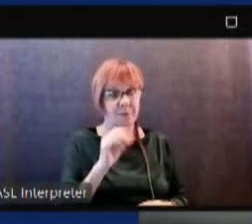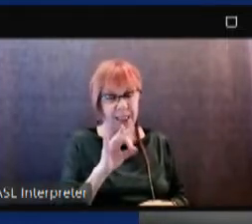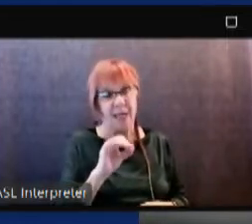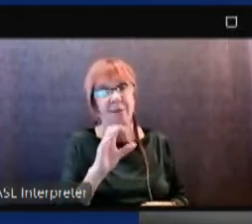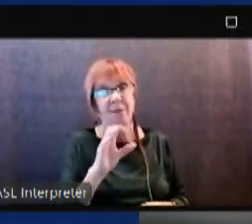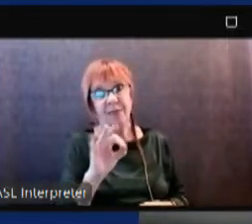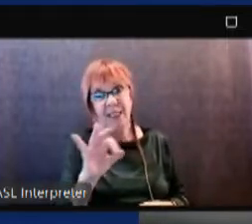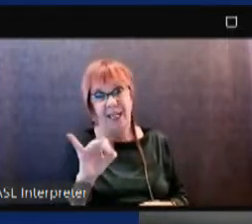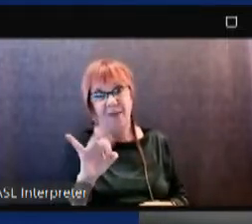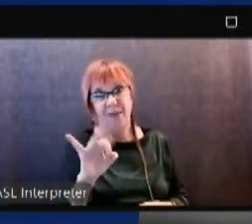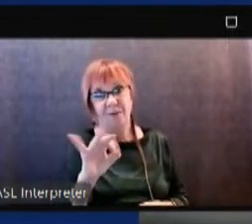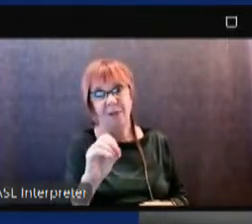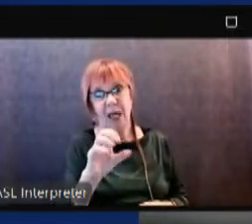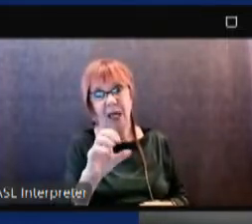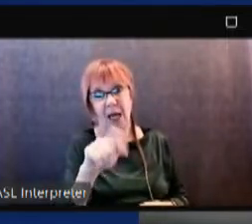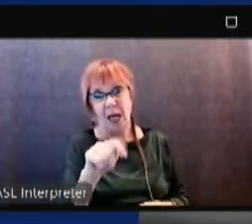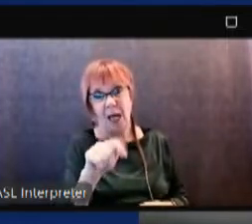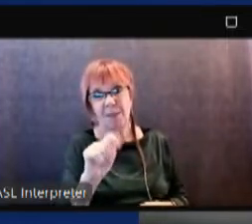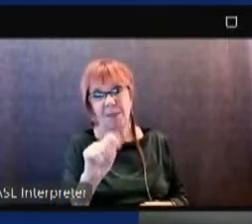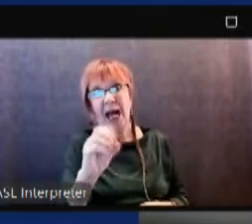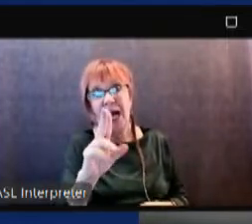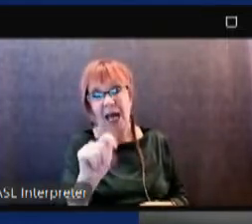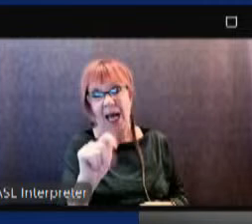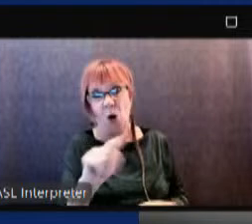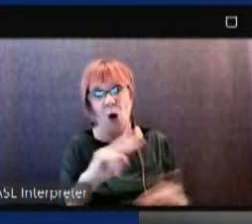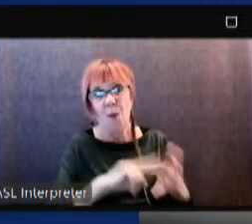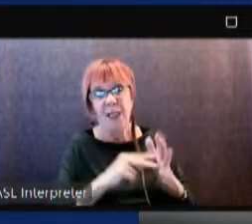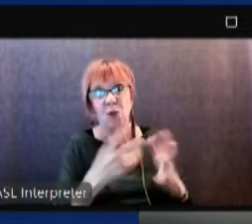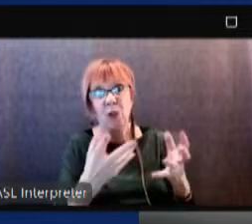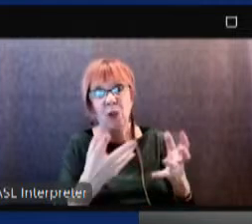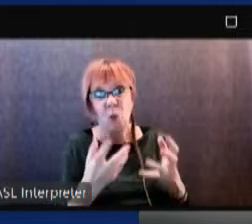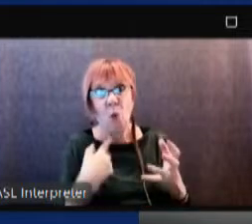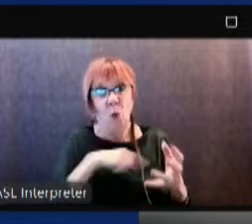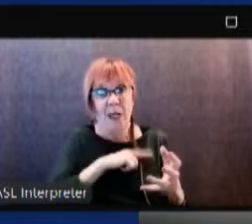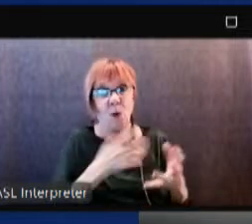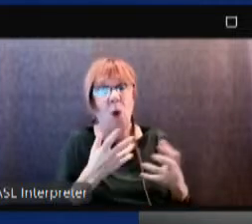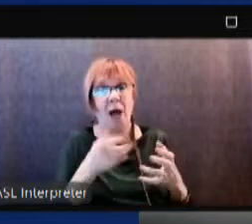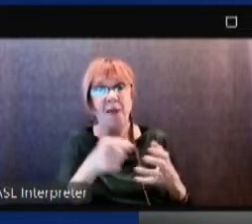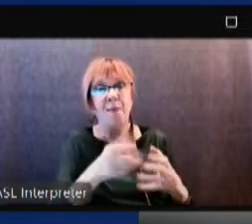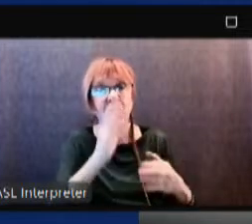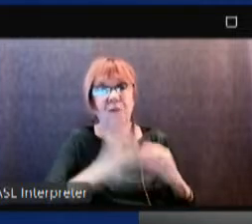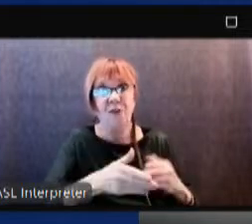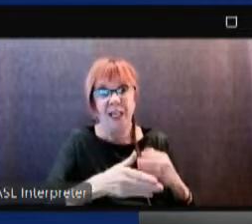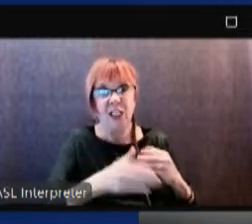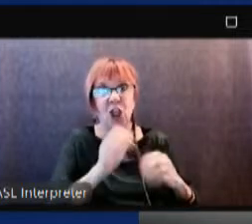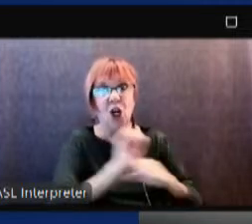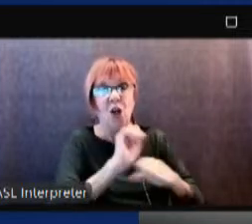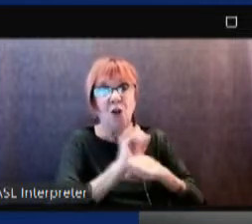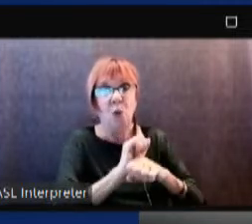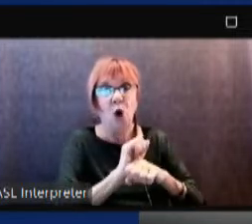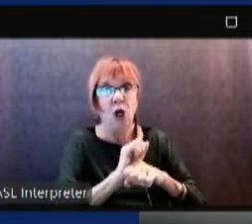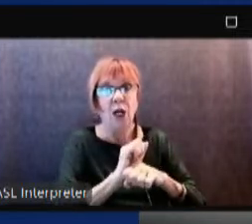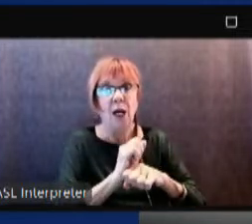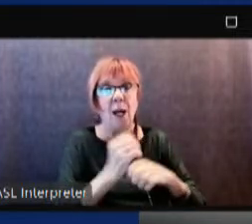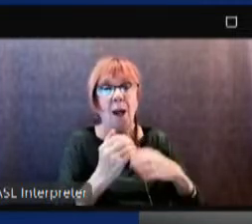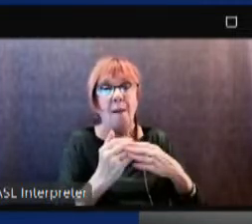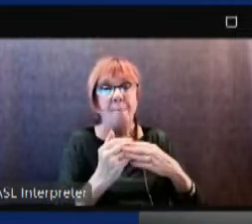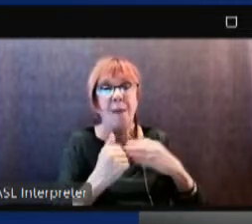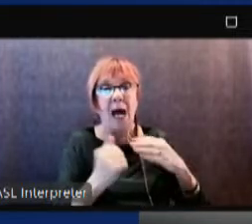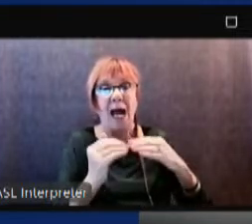removal, we would like for them to complete the work by the end of June of 2025, this June.